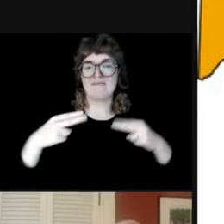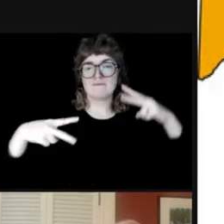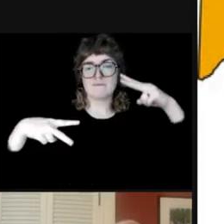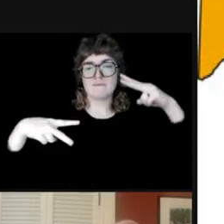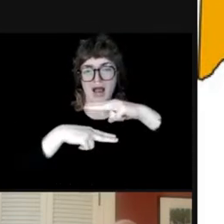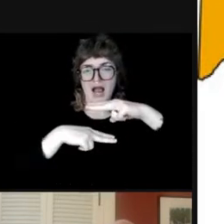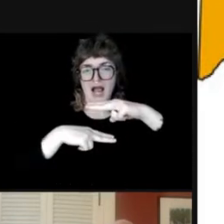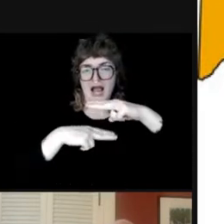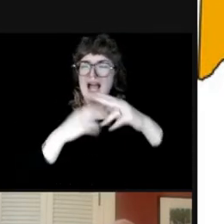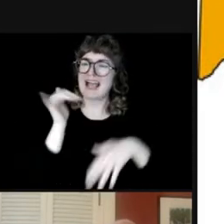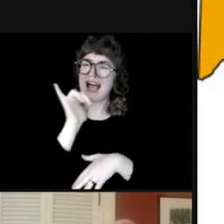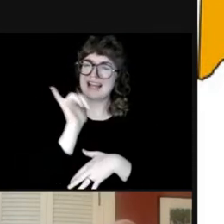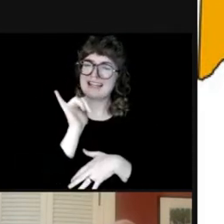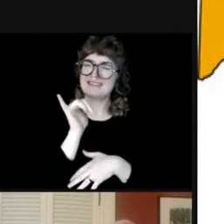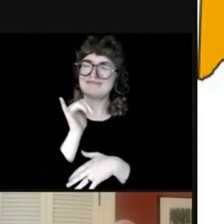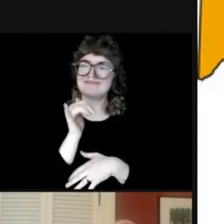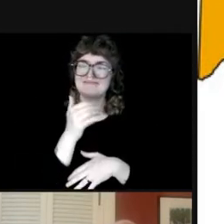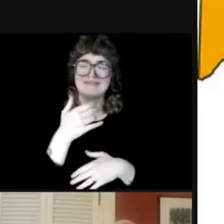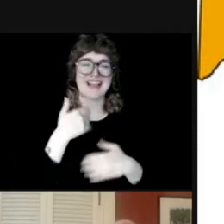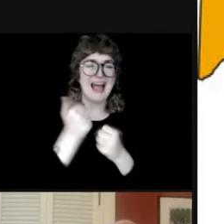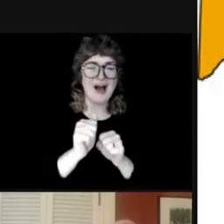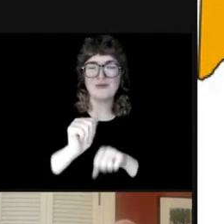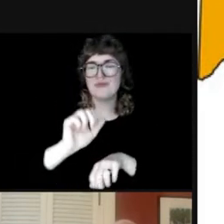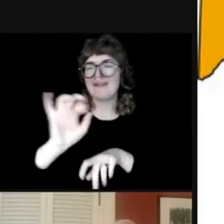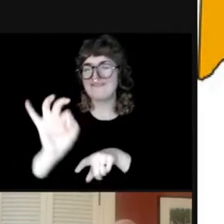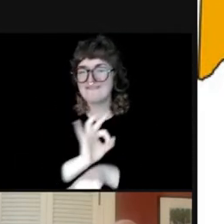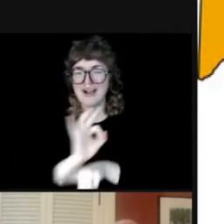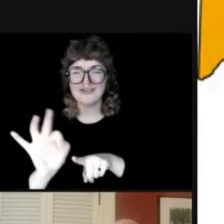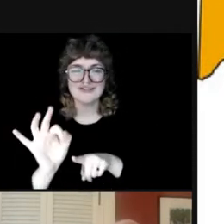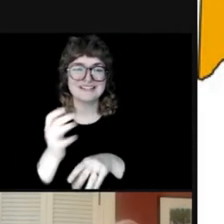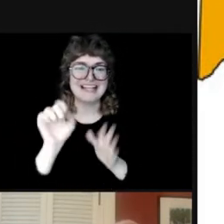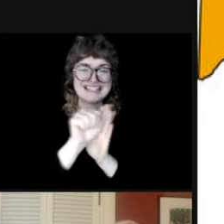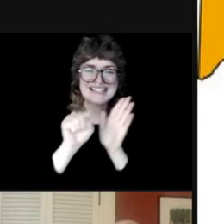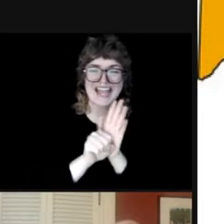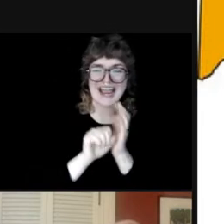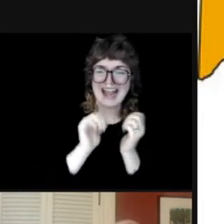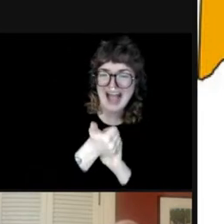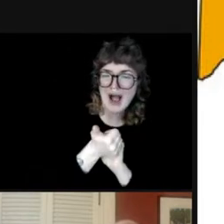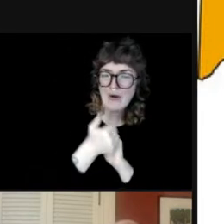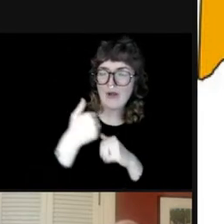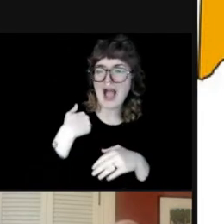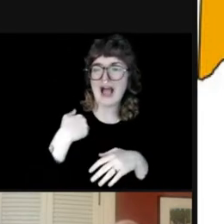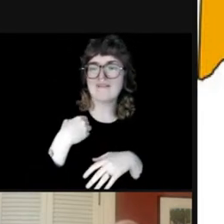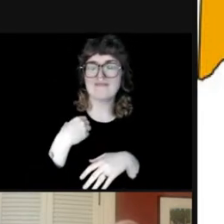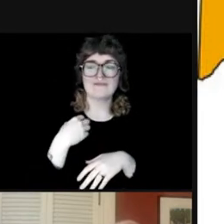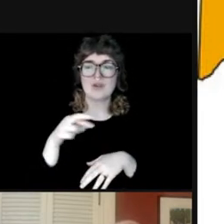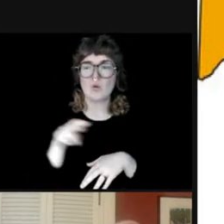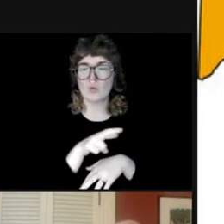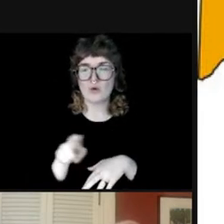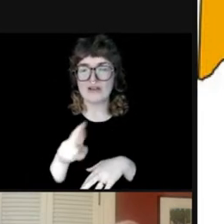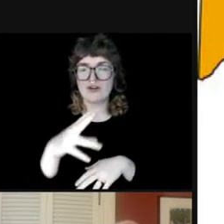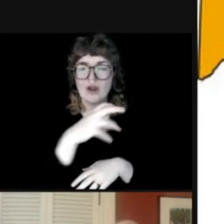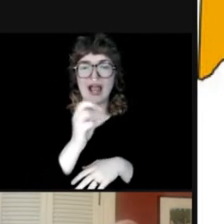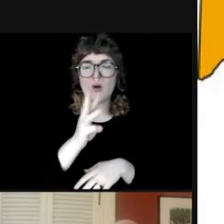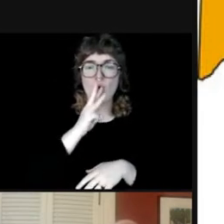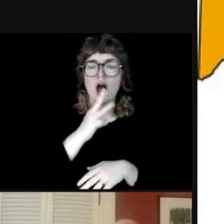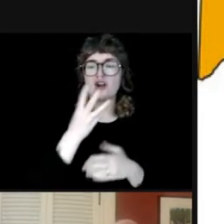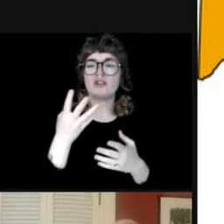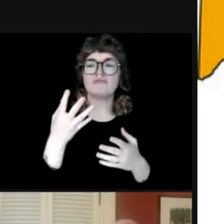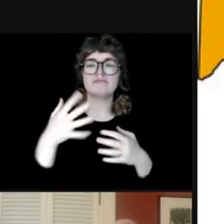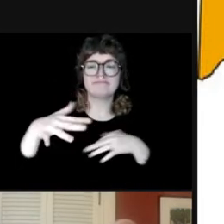like we could barely function as a whole. In fact, it's the water that's done it all to us.